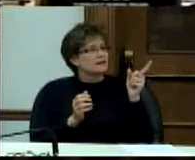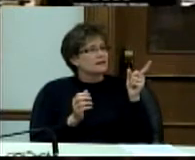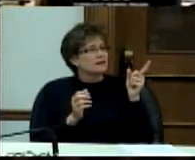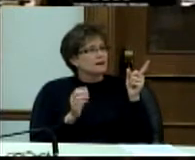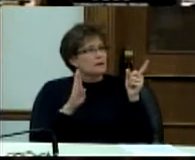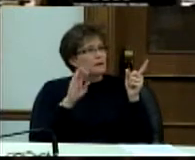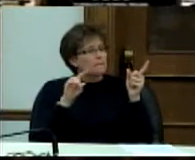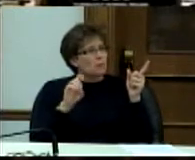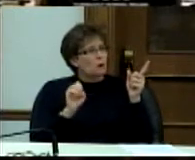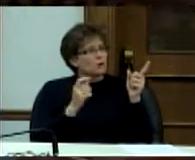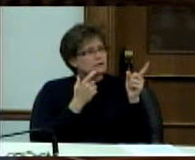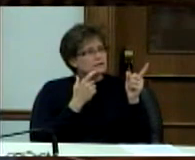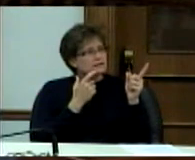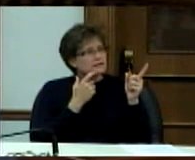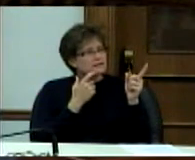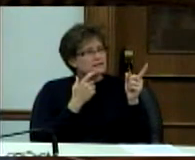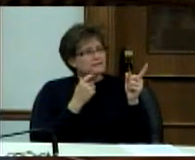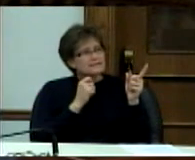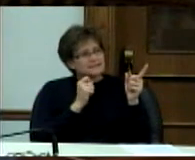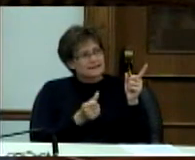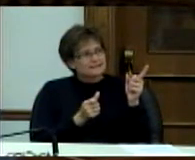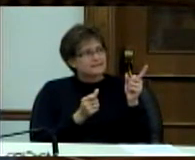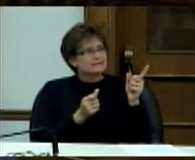It certainly doesn't